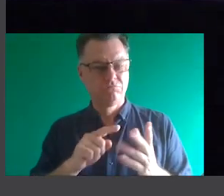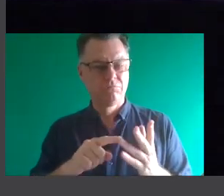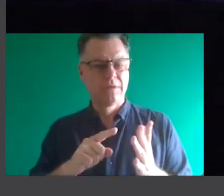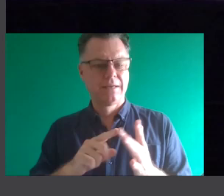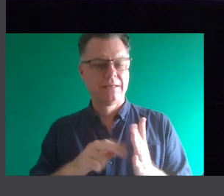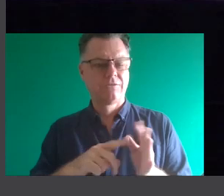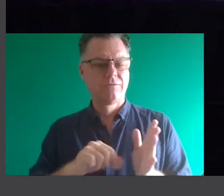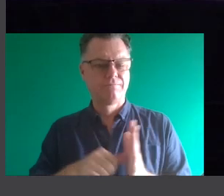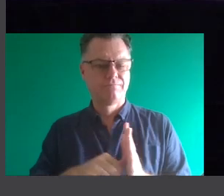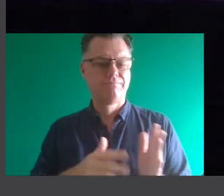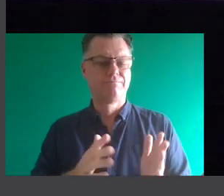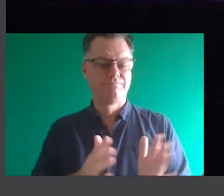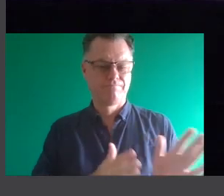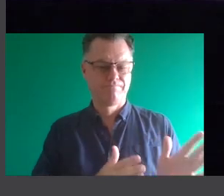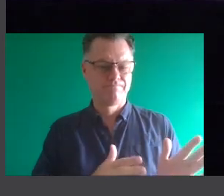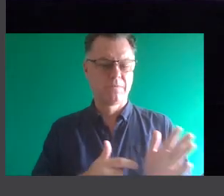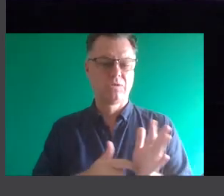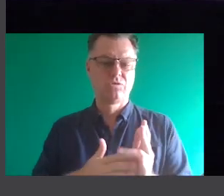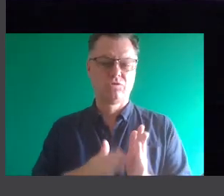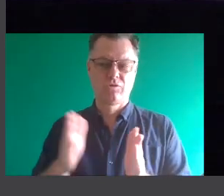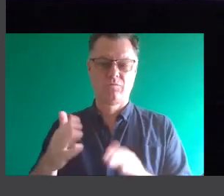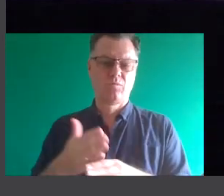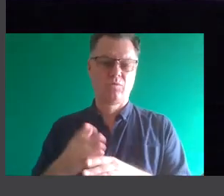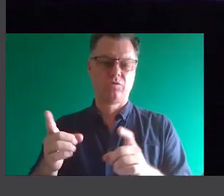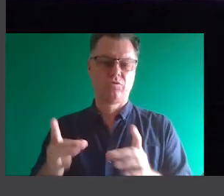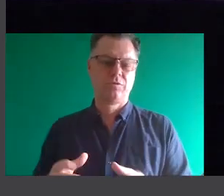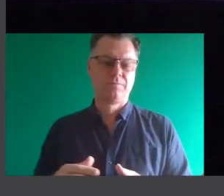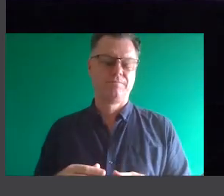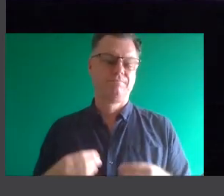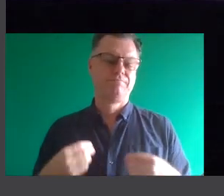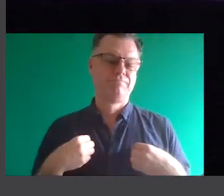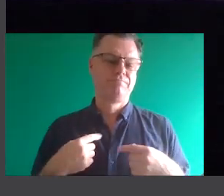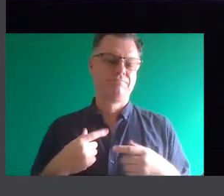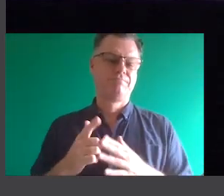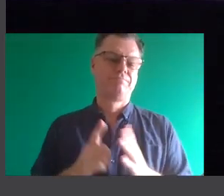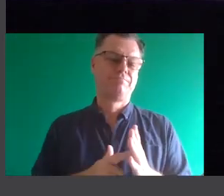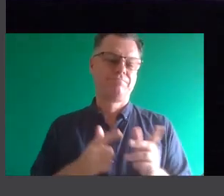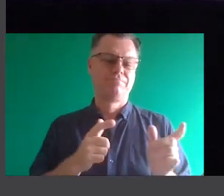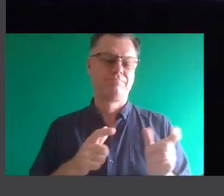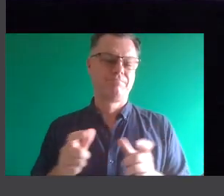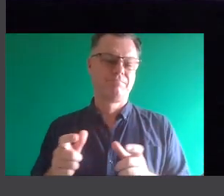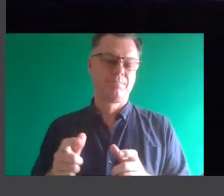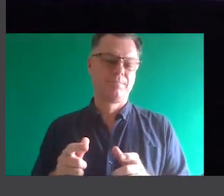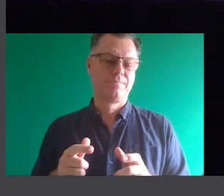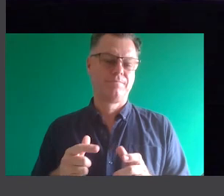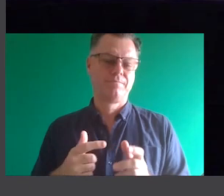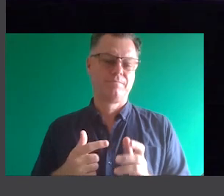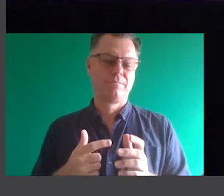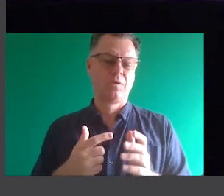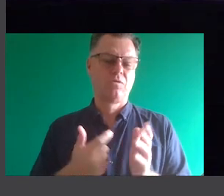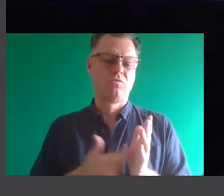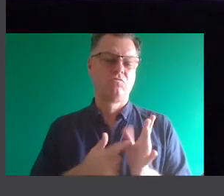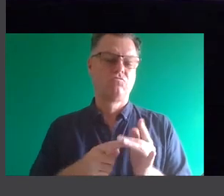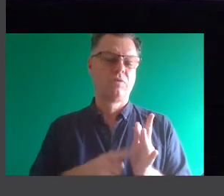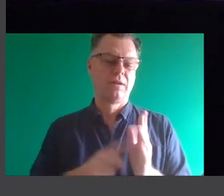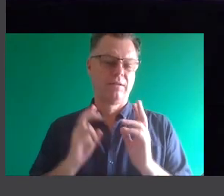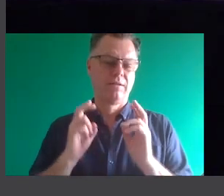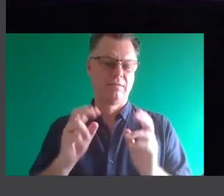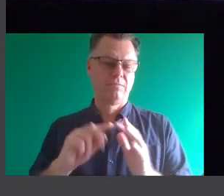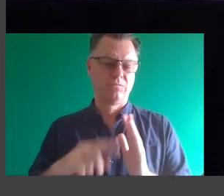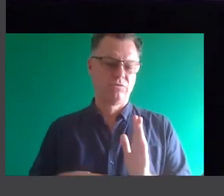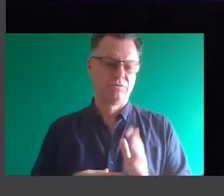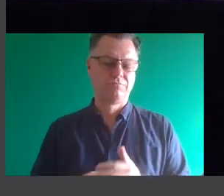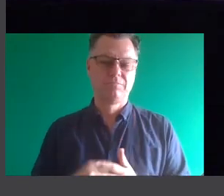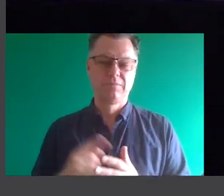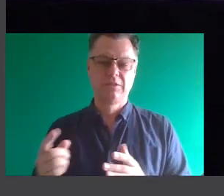risk, audit, and integrity. Tom McAvaney is the Director, Commercial, Legal, and Governance at